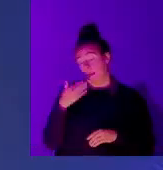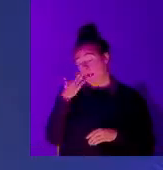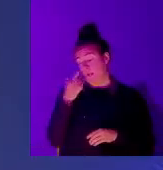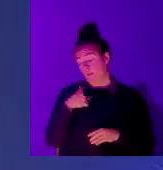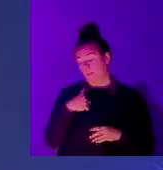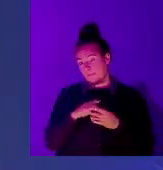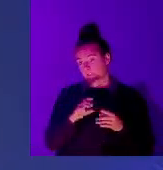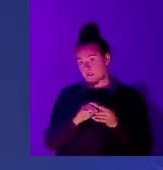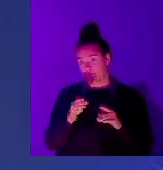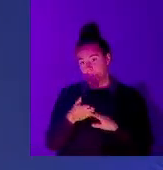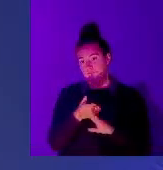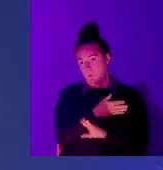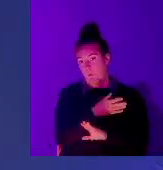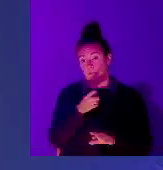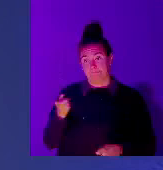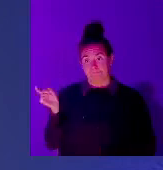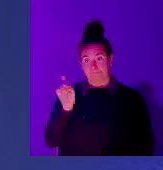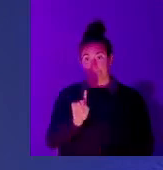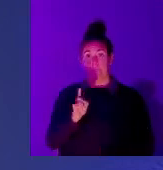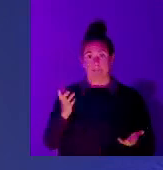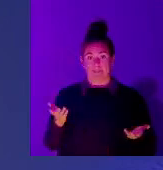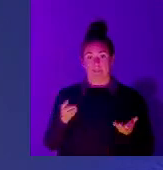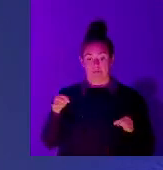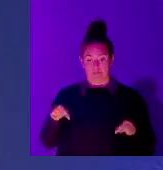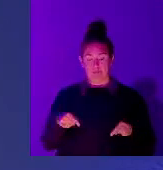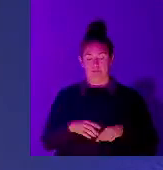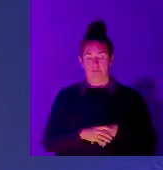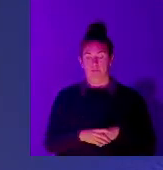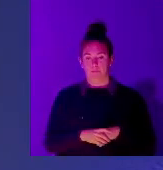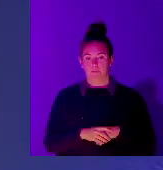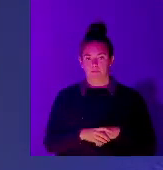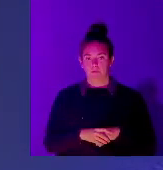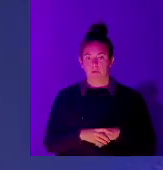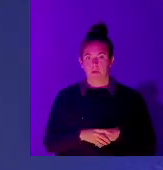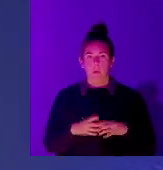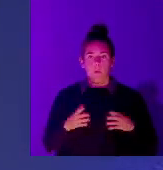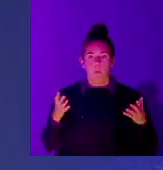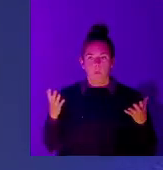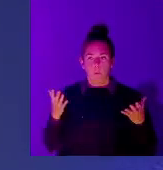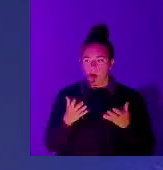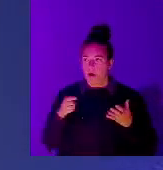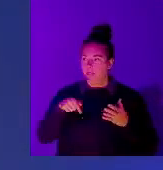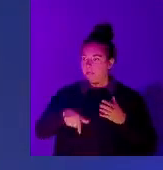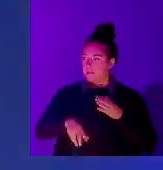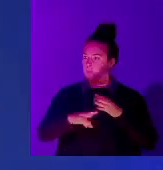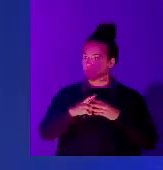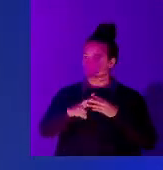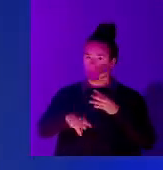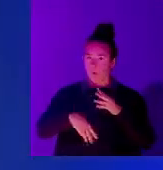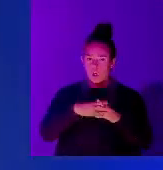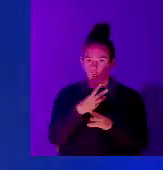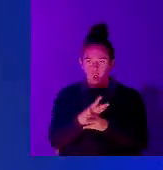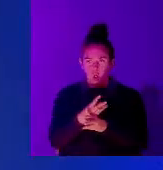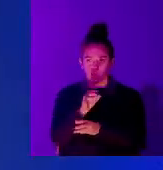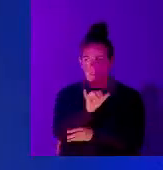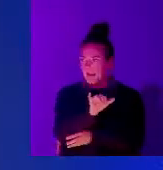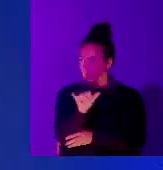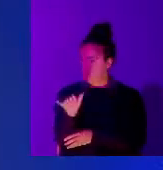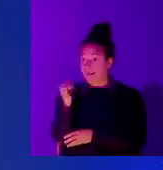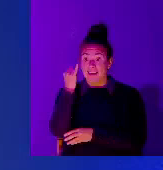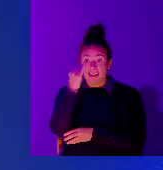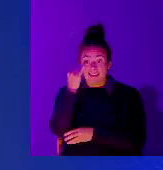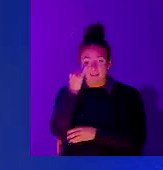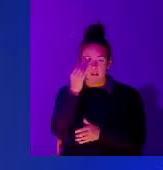pulpit. What would this world be like if everyone in the